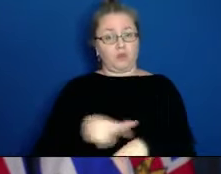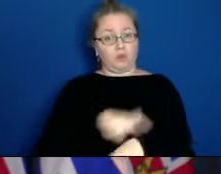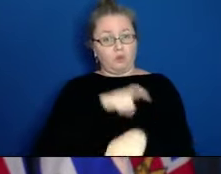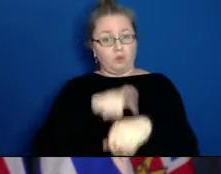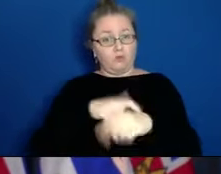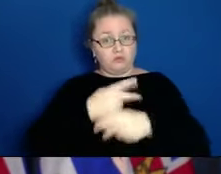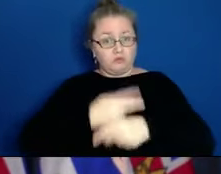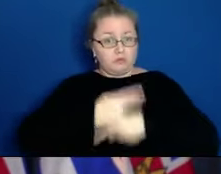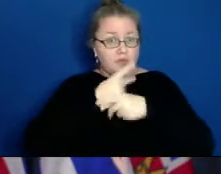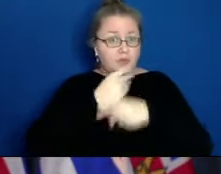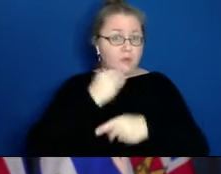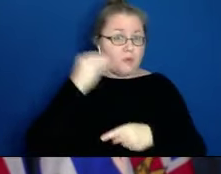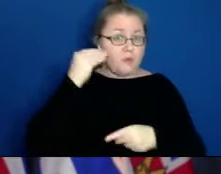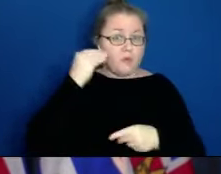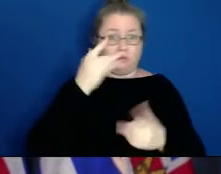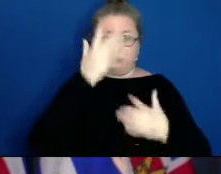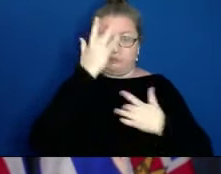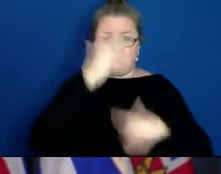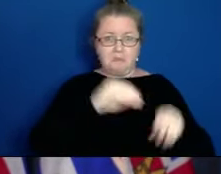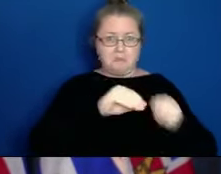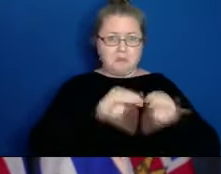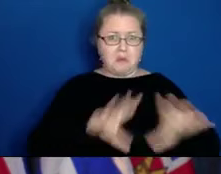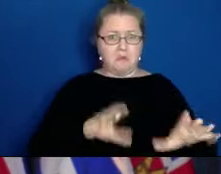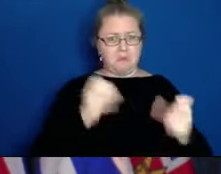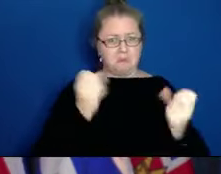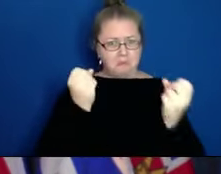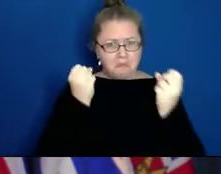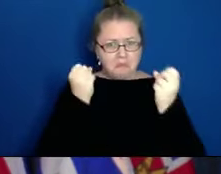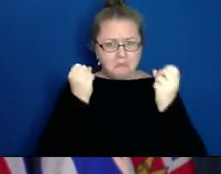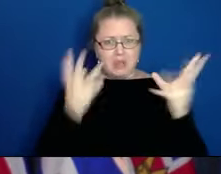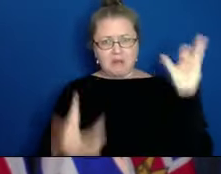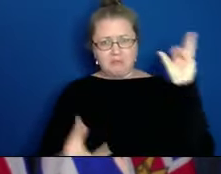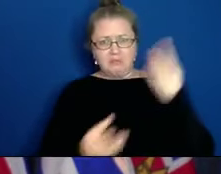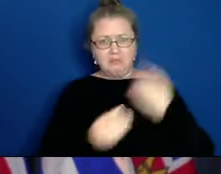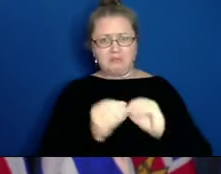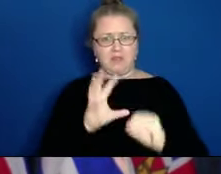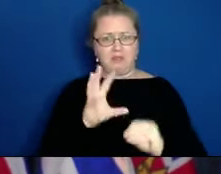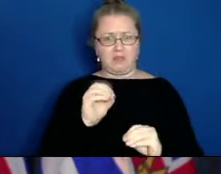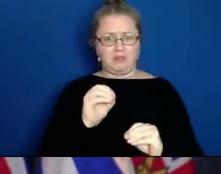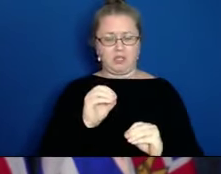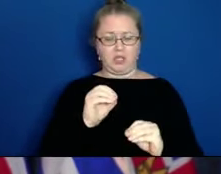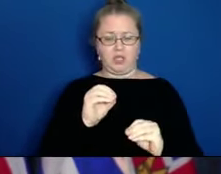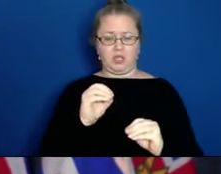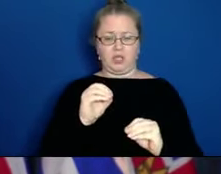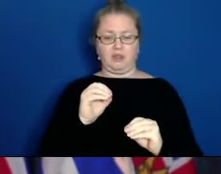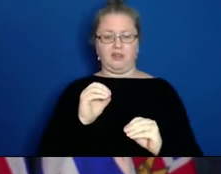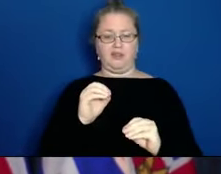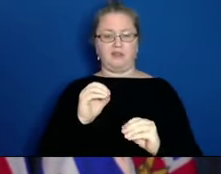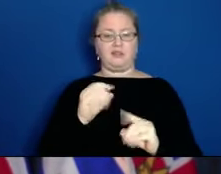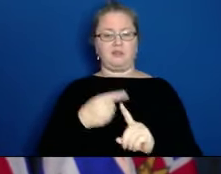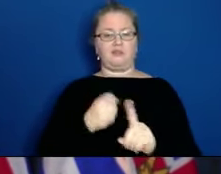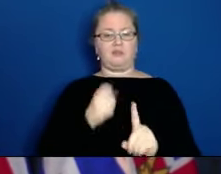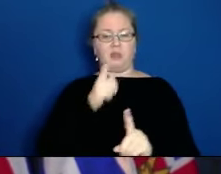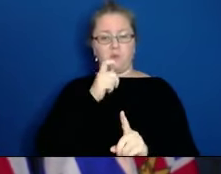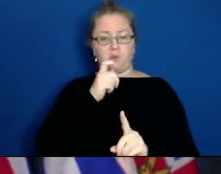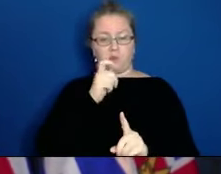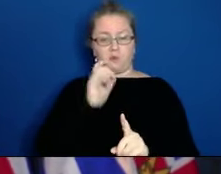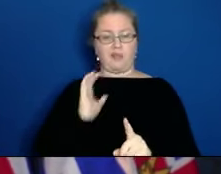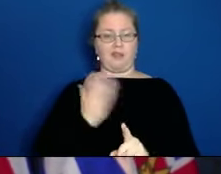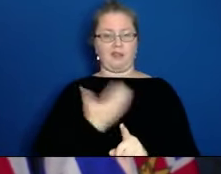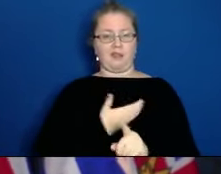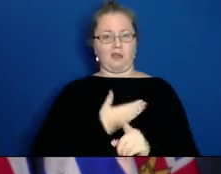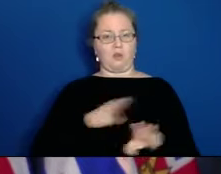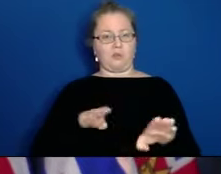homes, these are all reasons for action. So when we summarize those actions, when we say in terms of